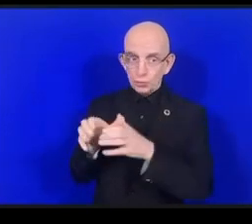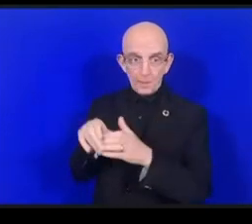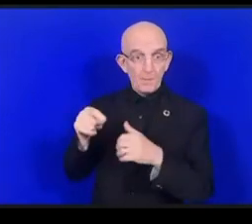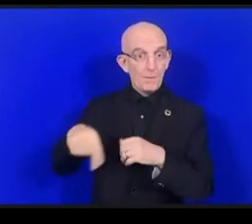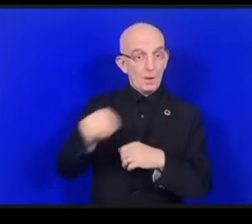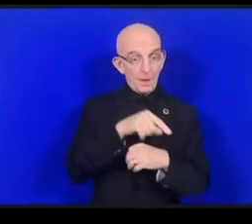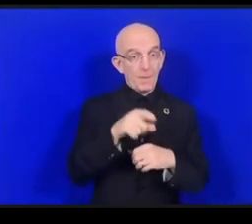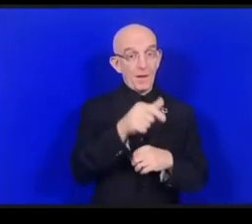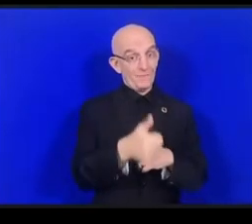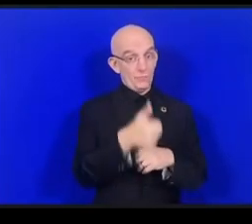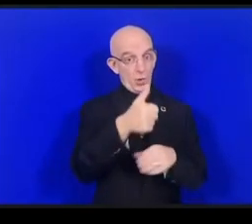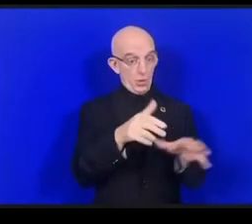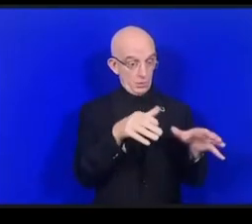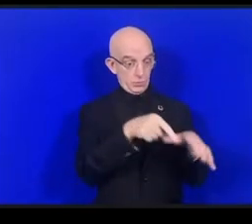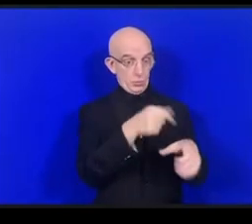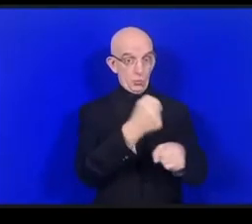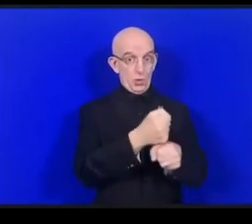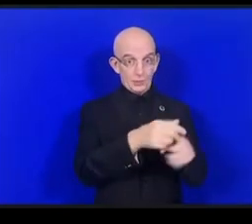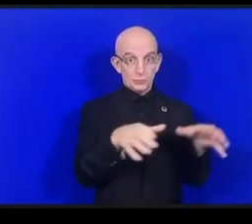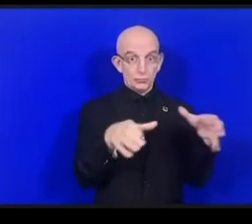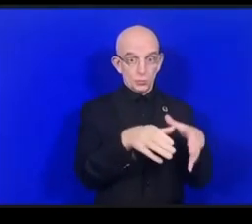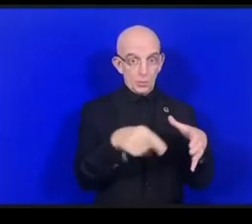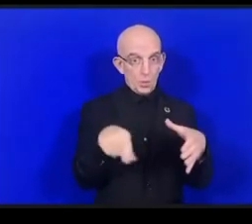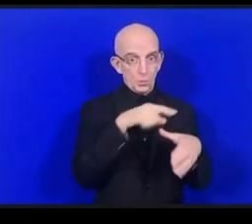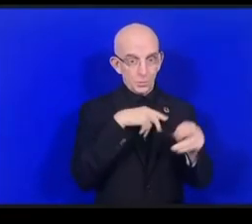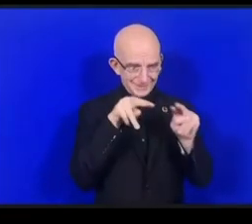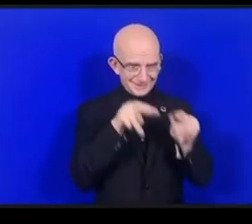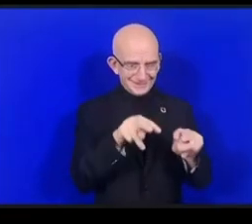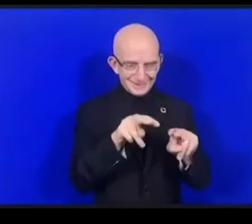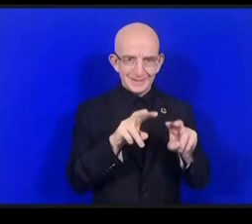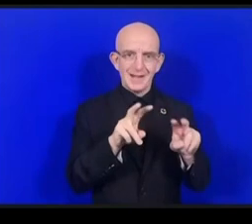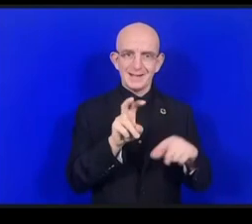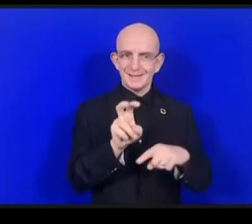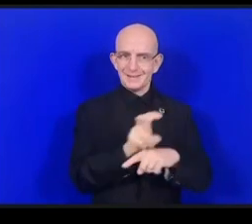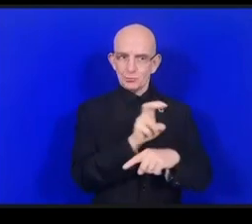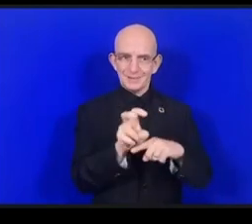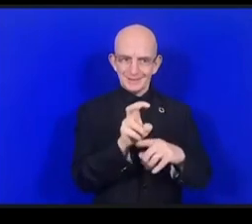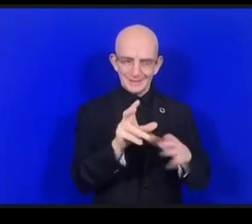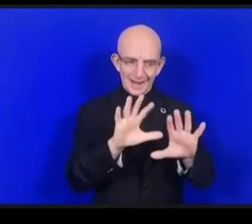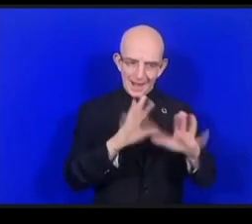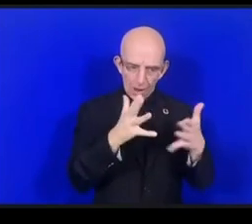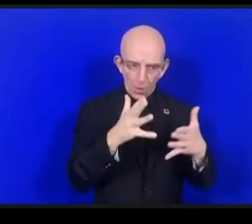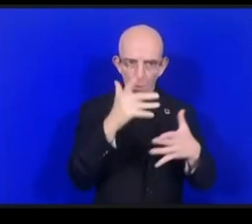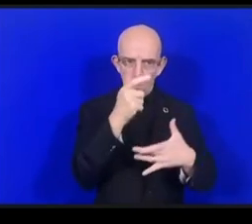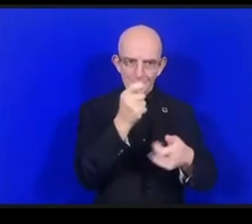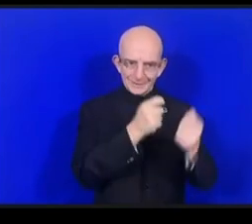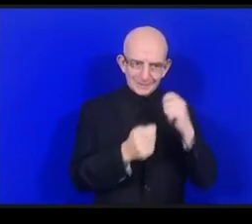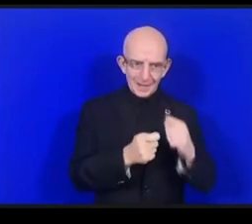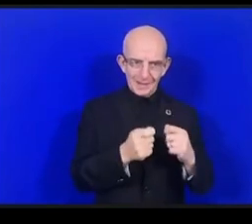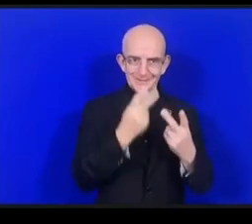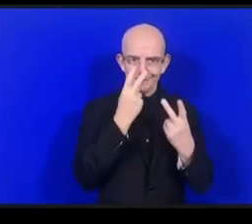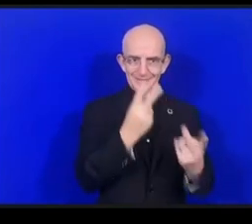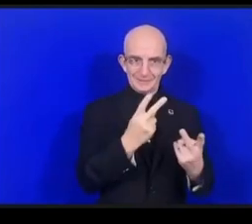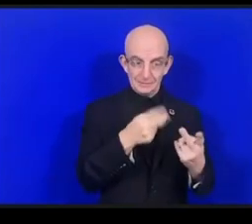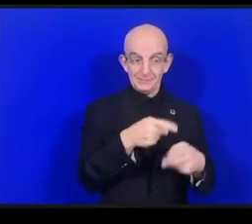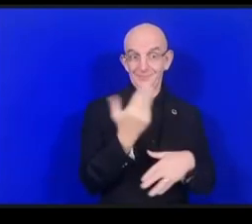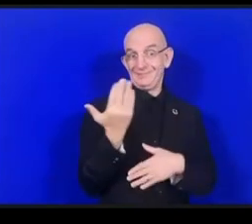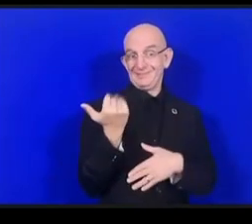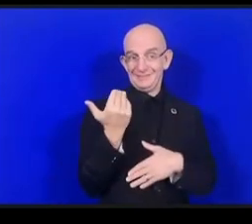just published a report which has surveyed policies worldwide relating